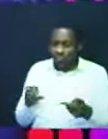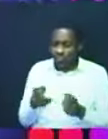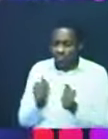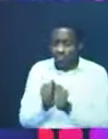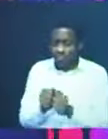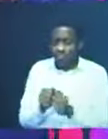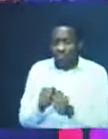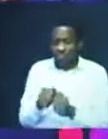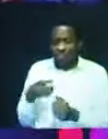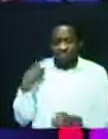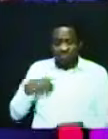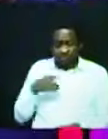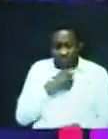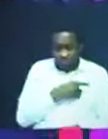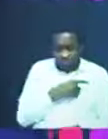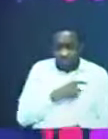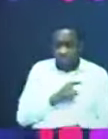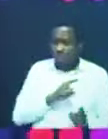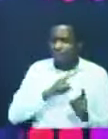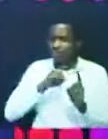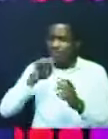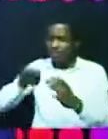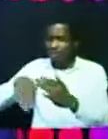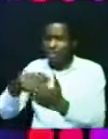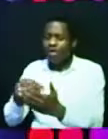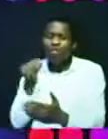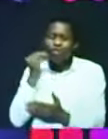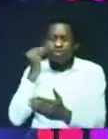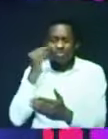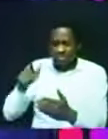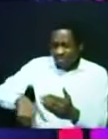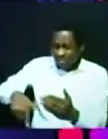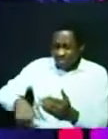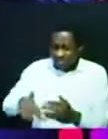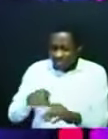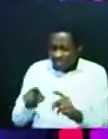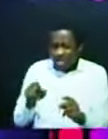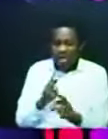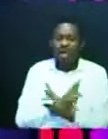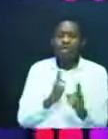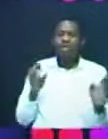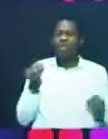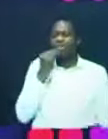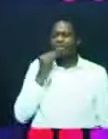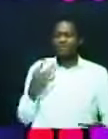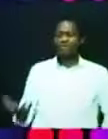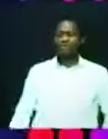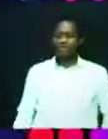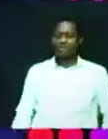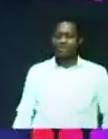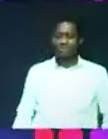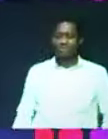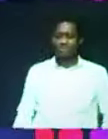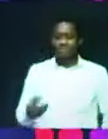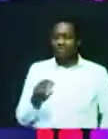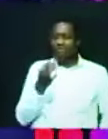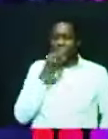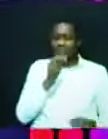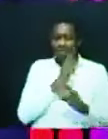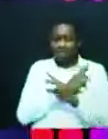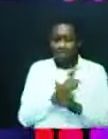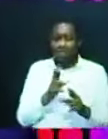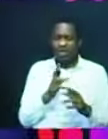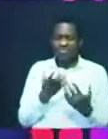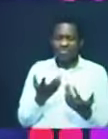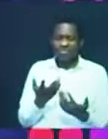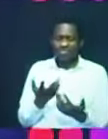got there, they were late. I got to his house and he was about to eat. Debina mene